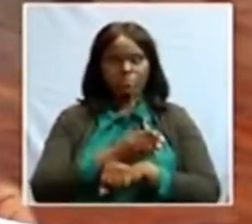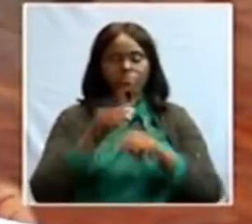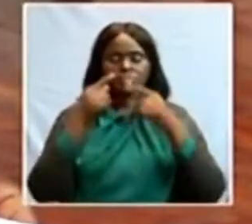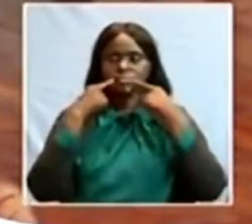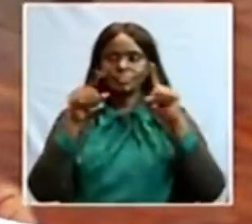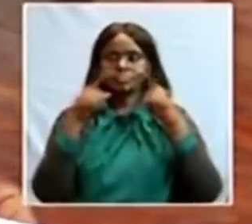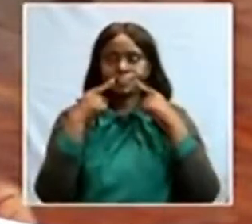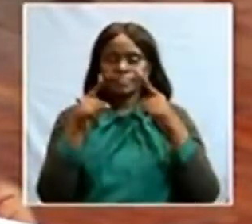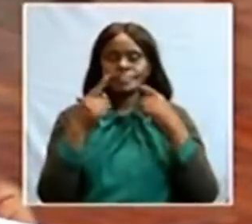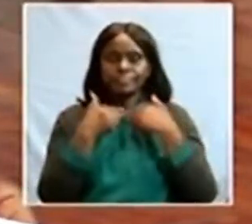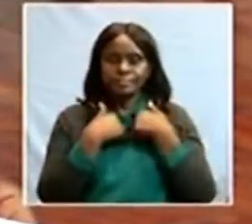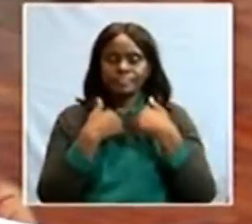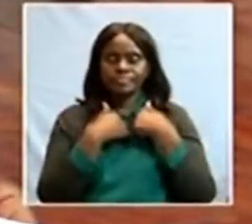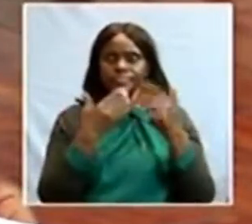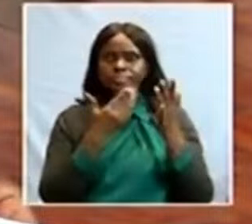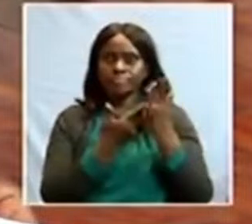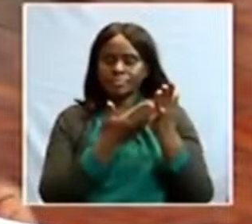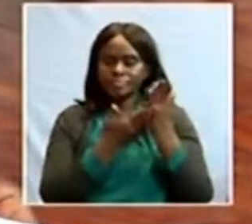circular, there is